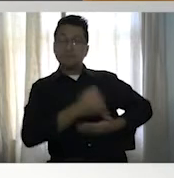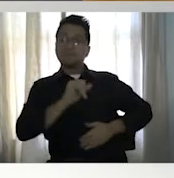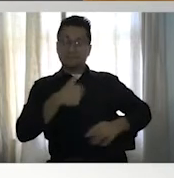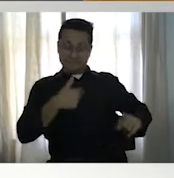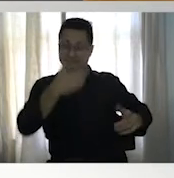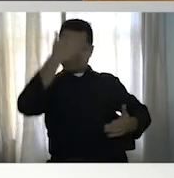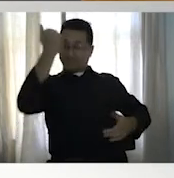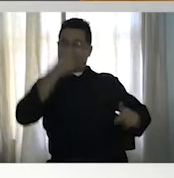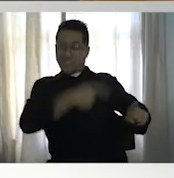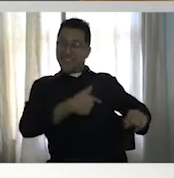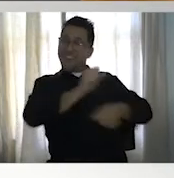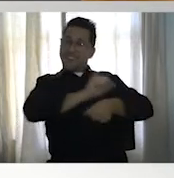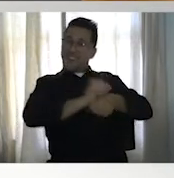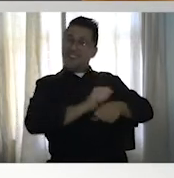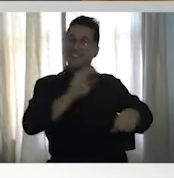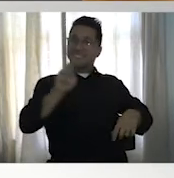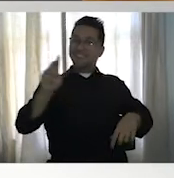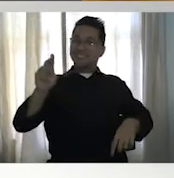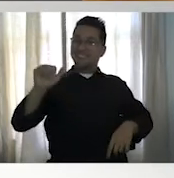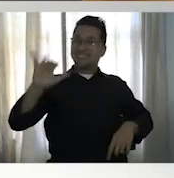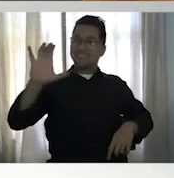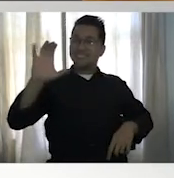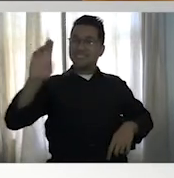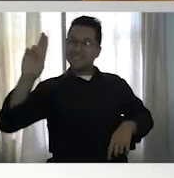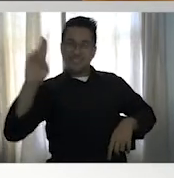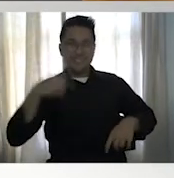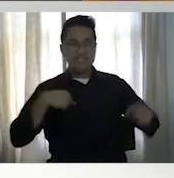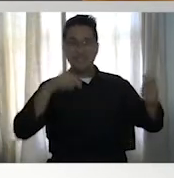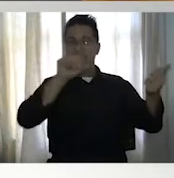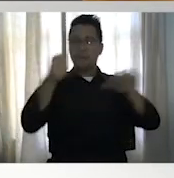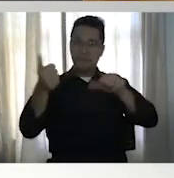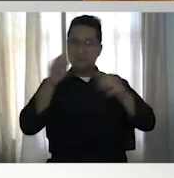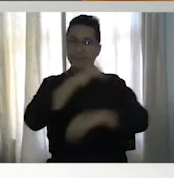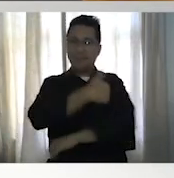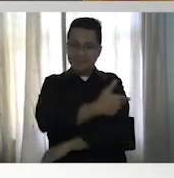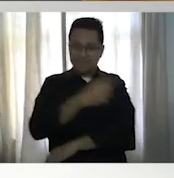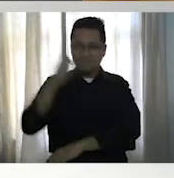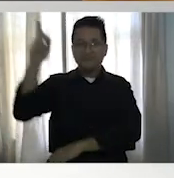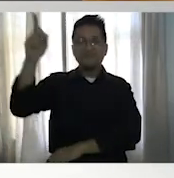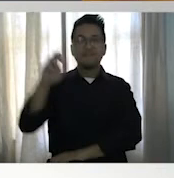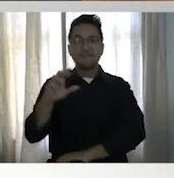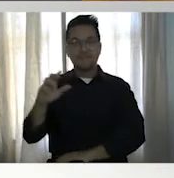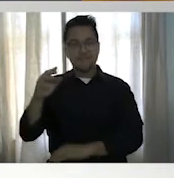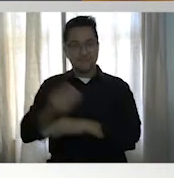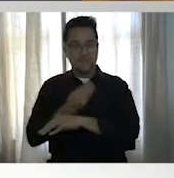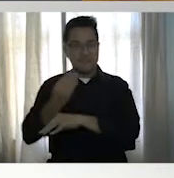forgot, I worked in a NICU for a while at Baptist Hospital in Miami.